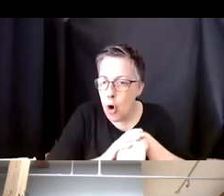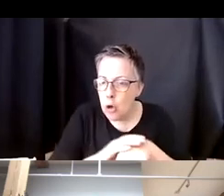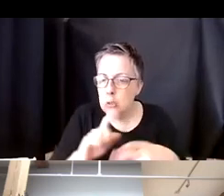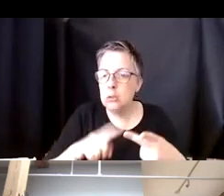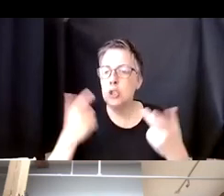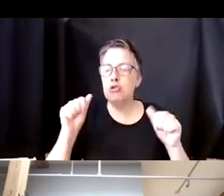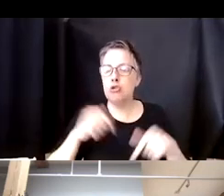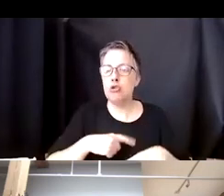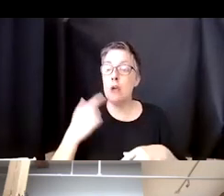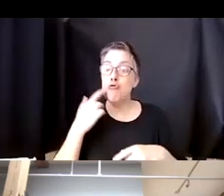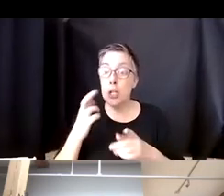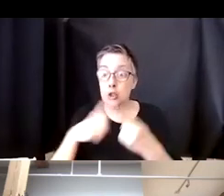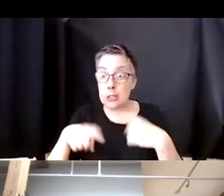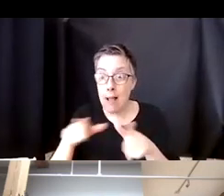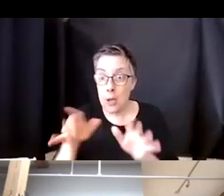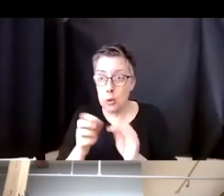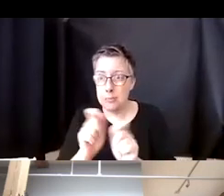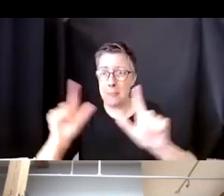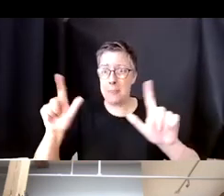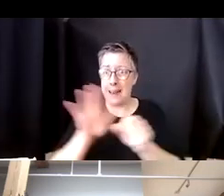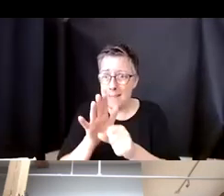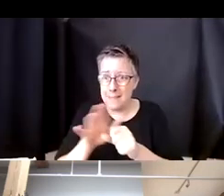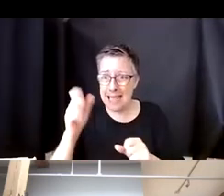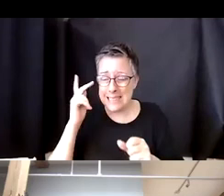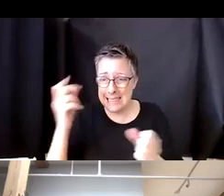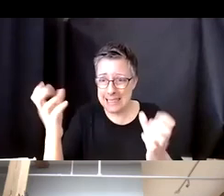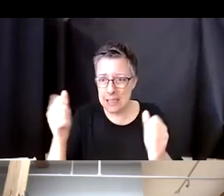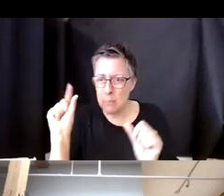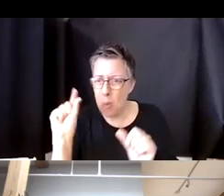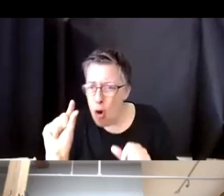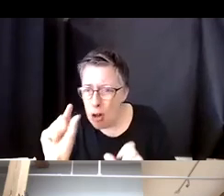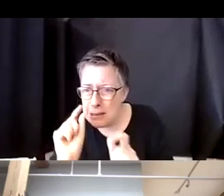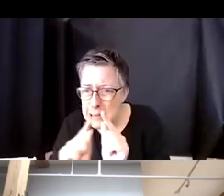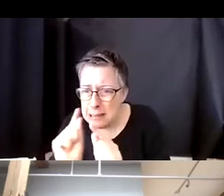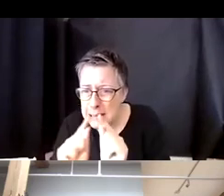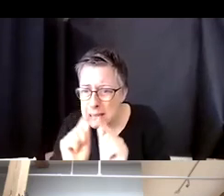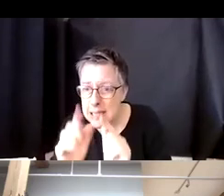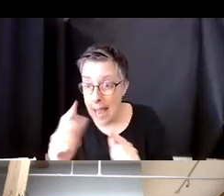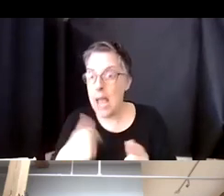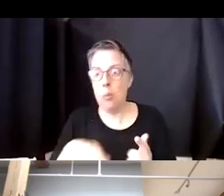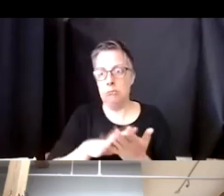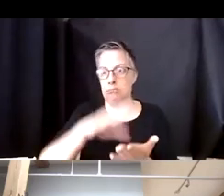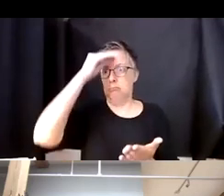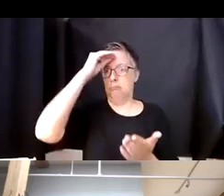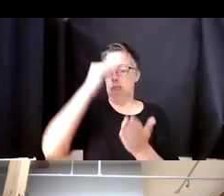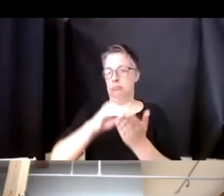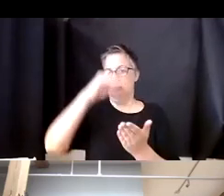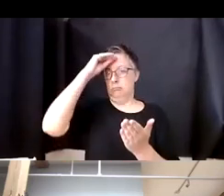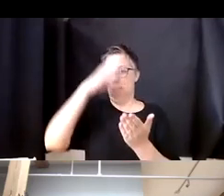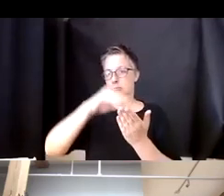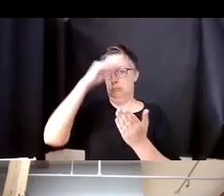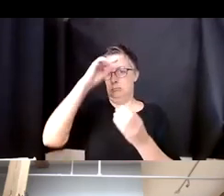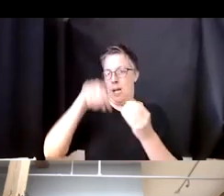Rachel's screen big enough so everyone could see the ASL. And we learned a lot of lessons about live captioning